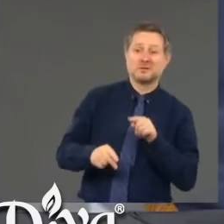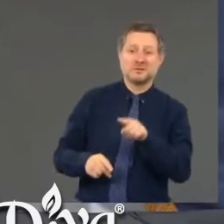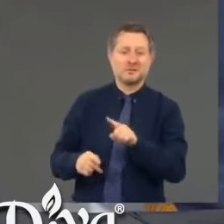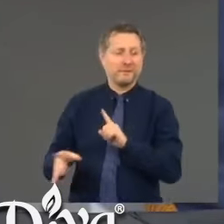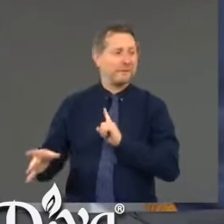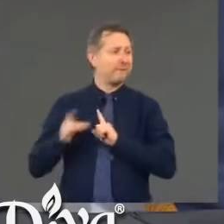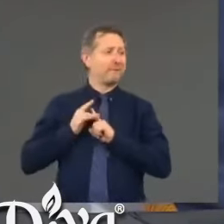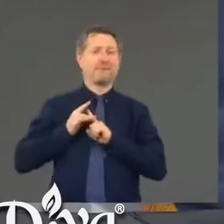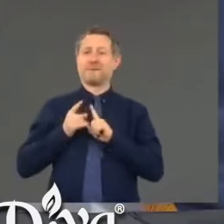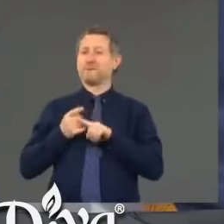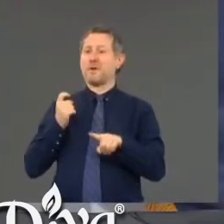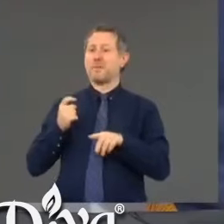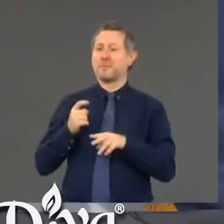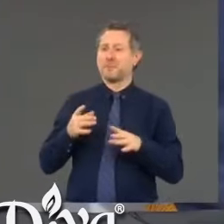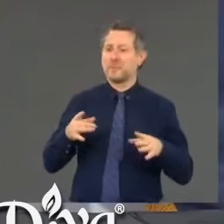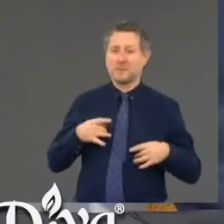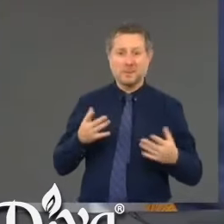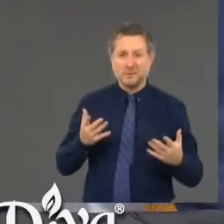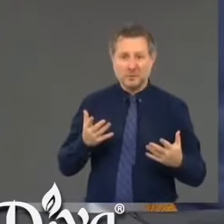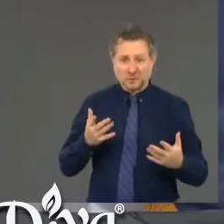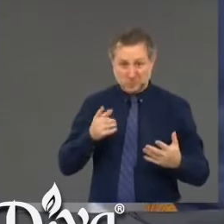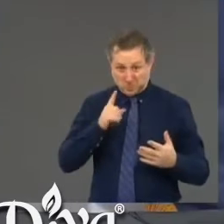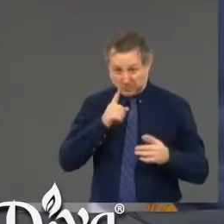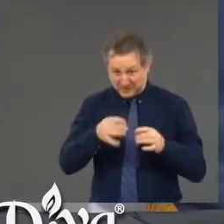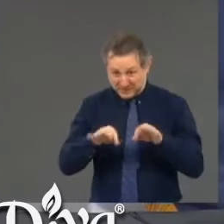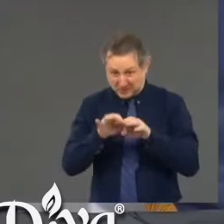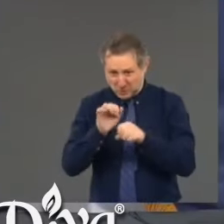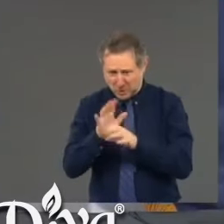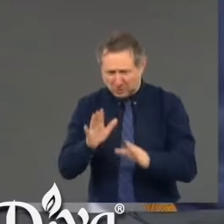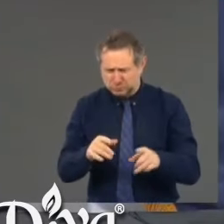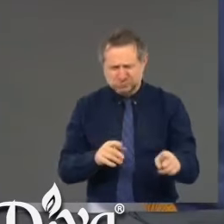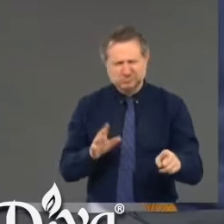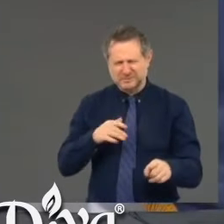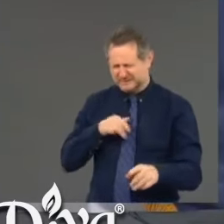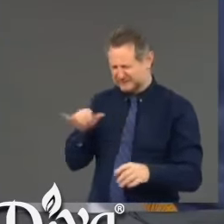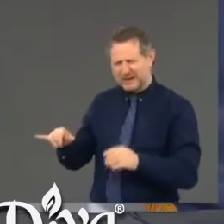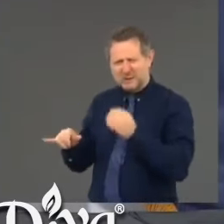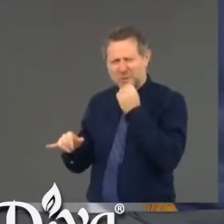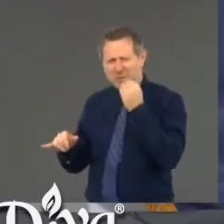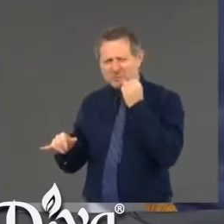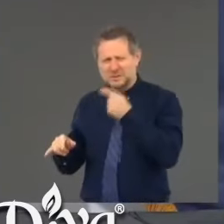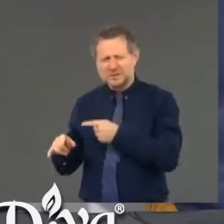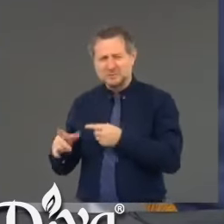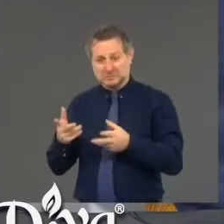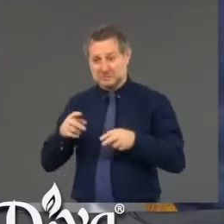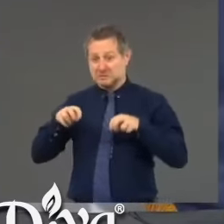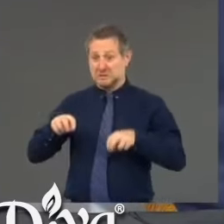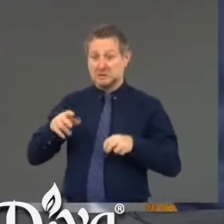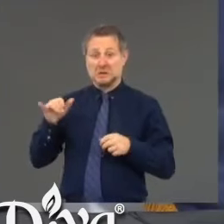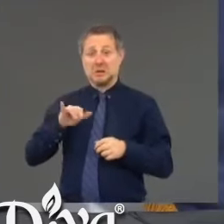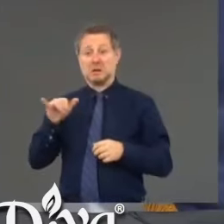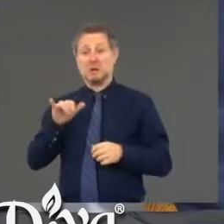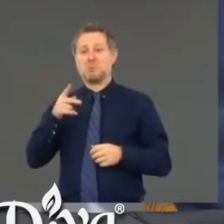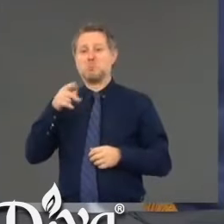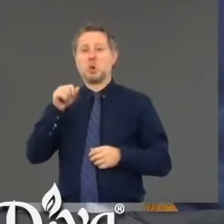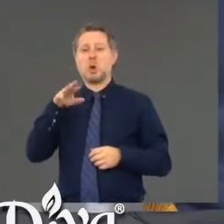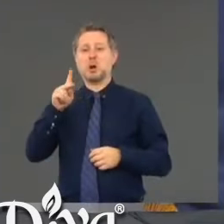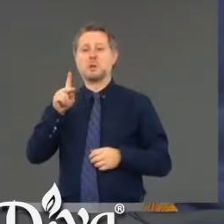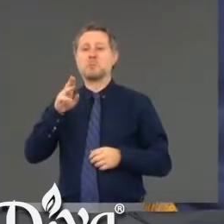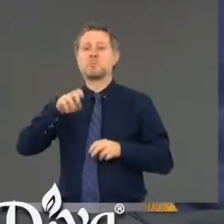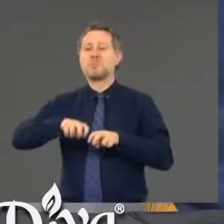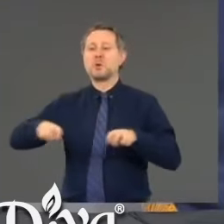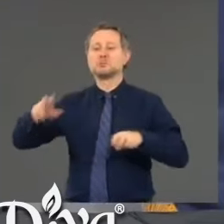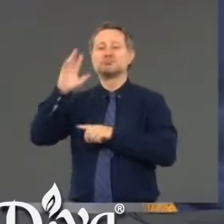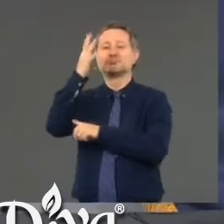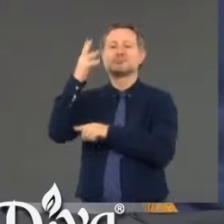They're getting it at home, talking to someone on a park bench, leaving their apartment building, that's where they're getting